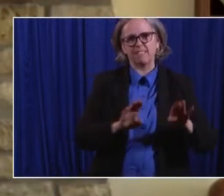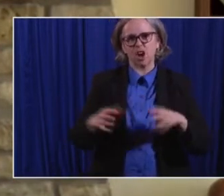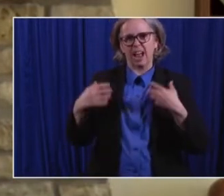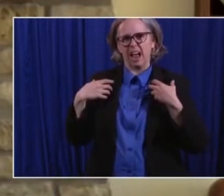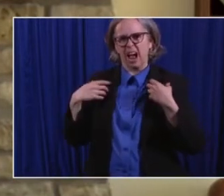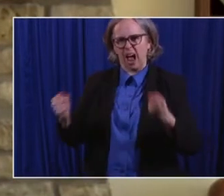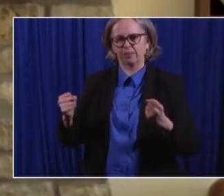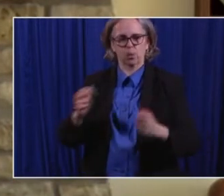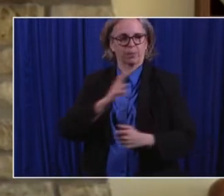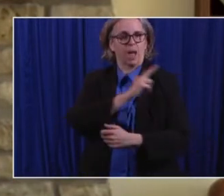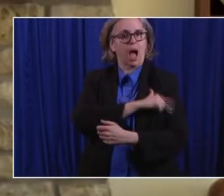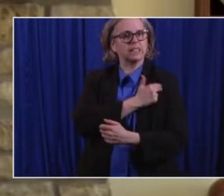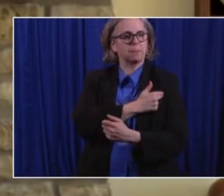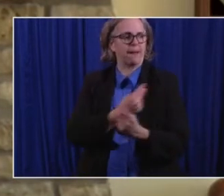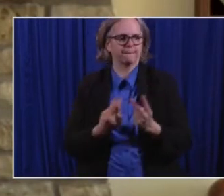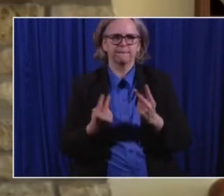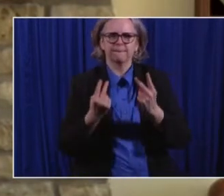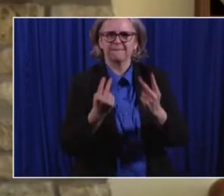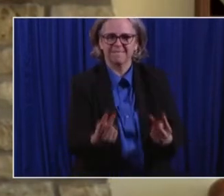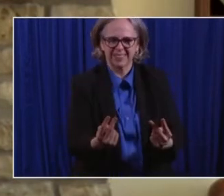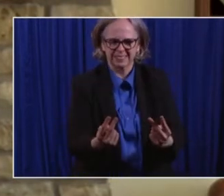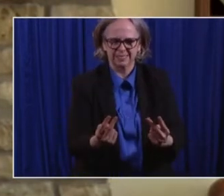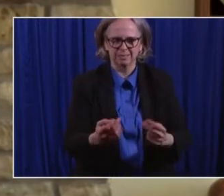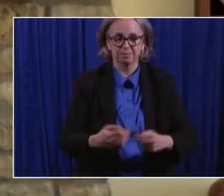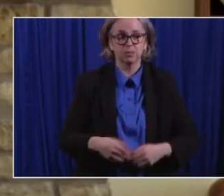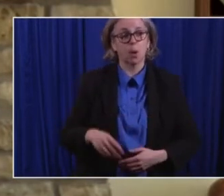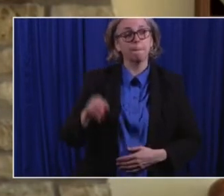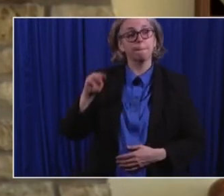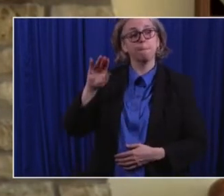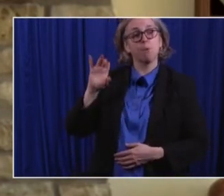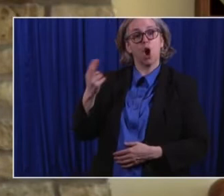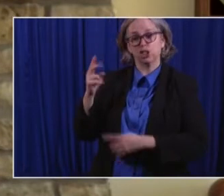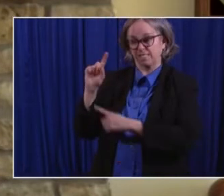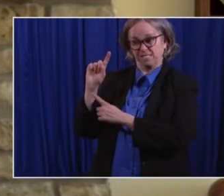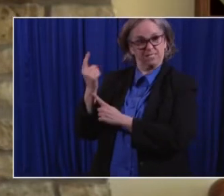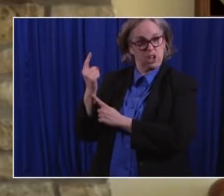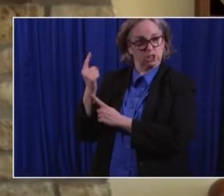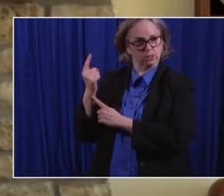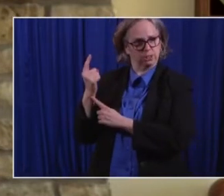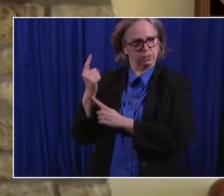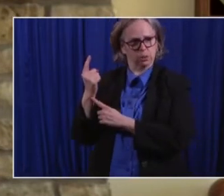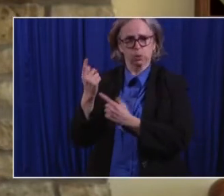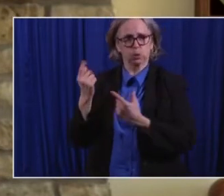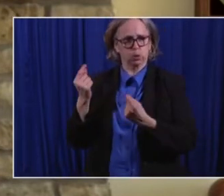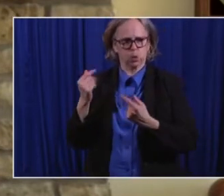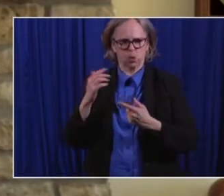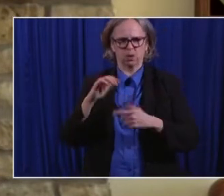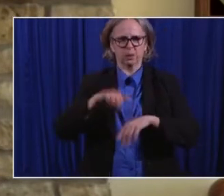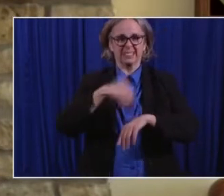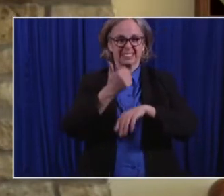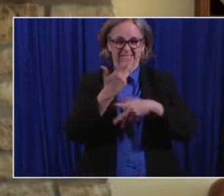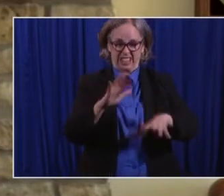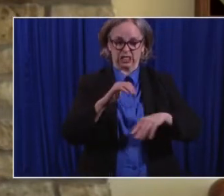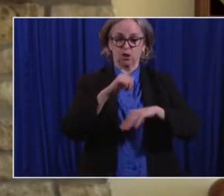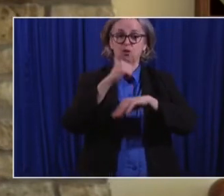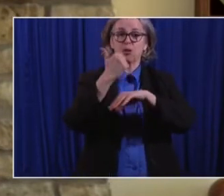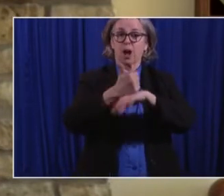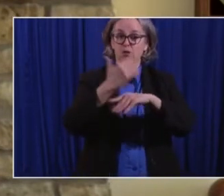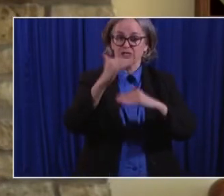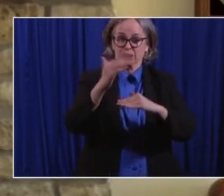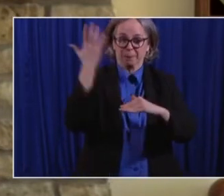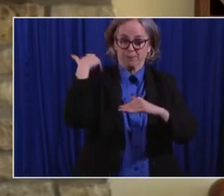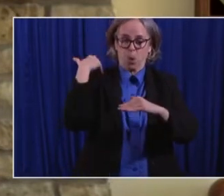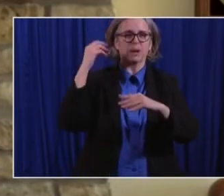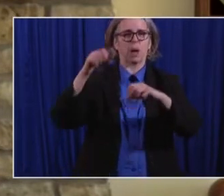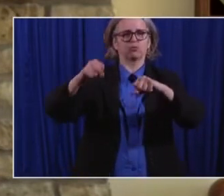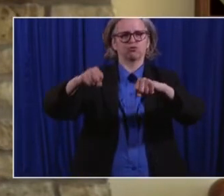Beginning March 1, we will lift restrictions on visitors for our state's behavioral health hospitals. There'll be certain safety